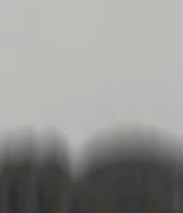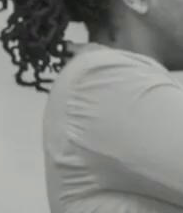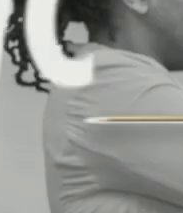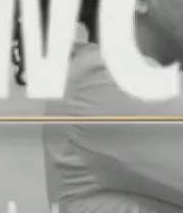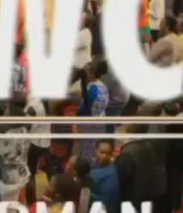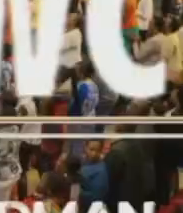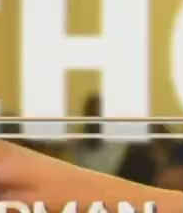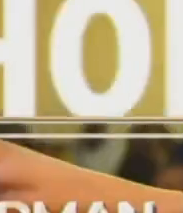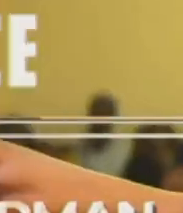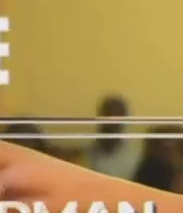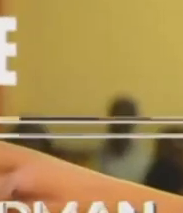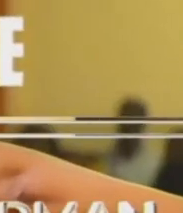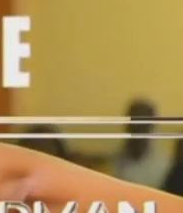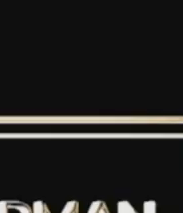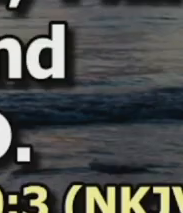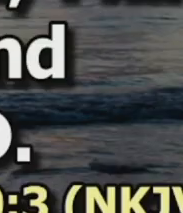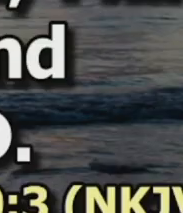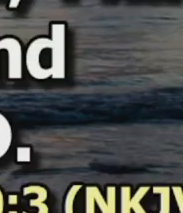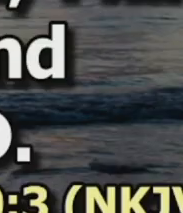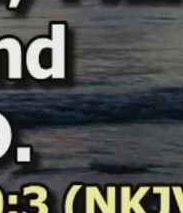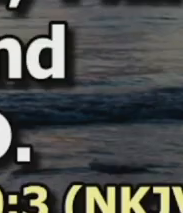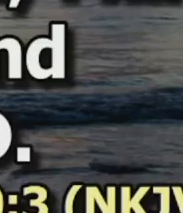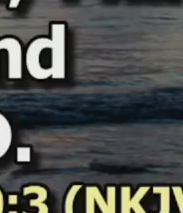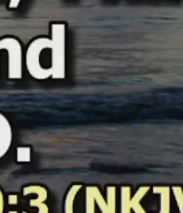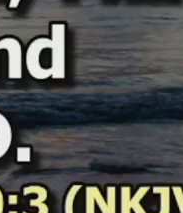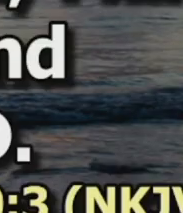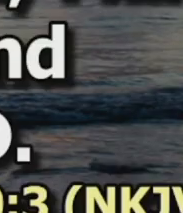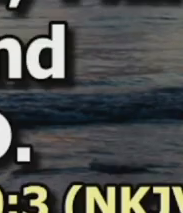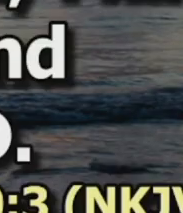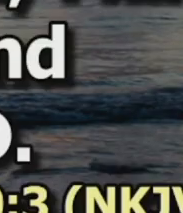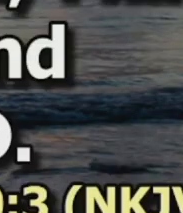I walked in and as I was celebrating the Lord and saying what the Lord has